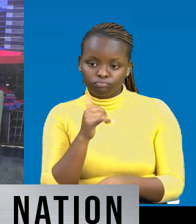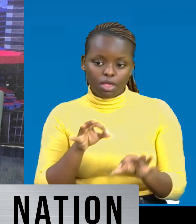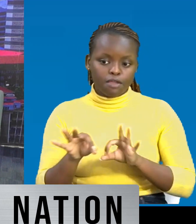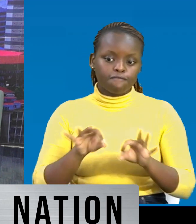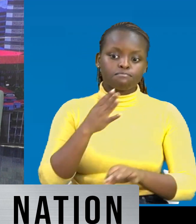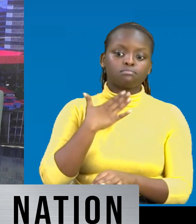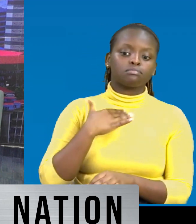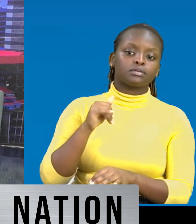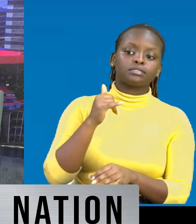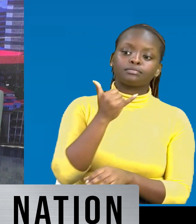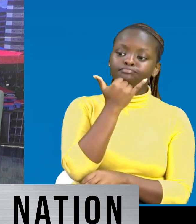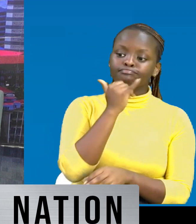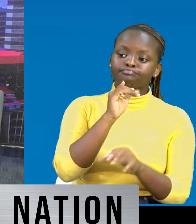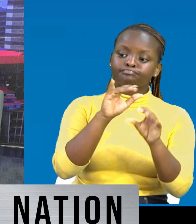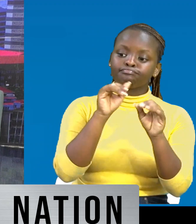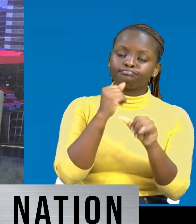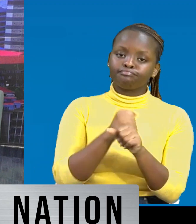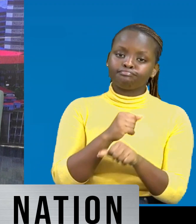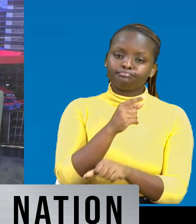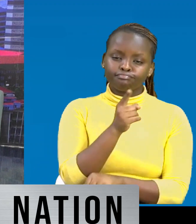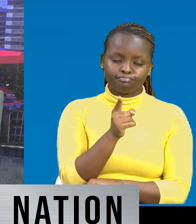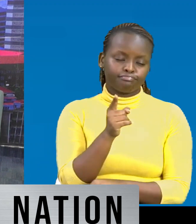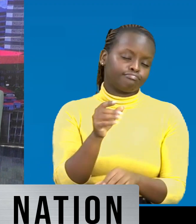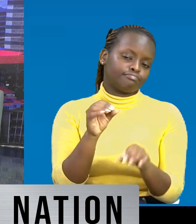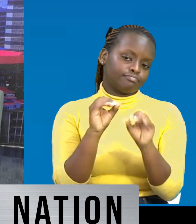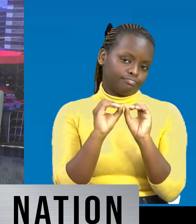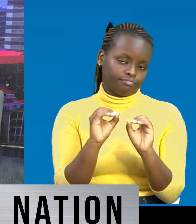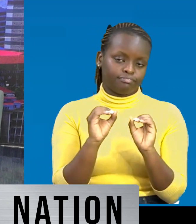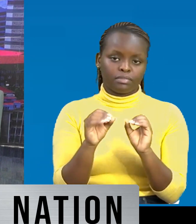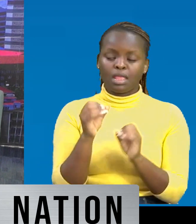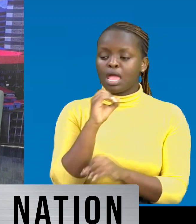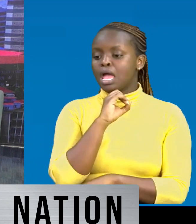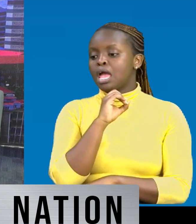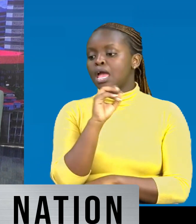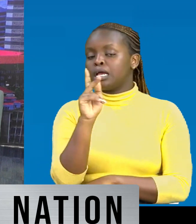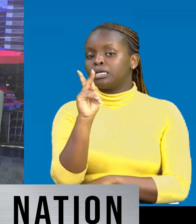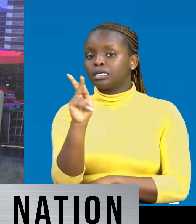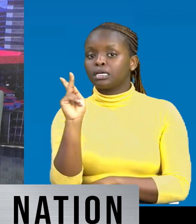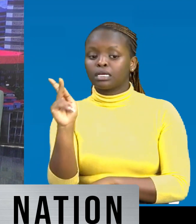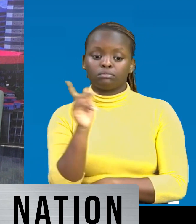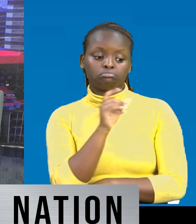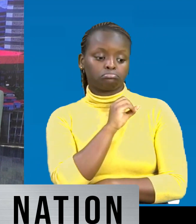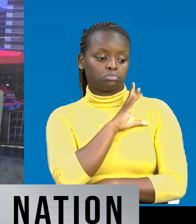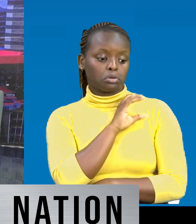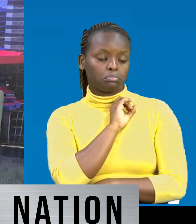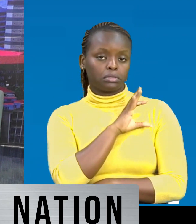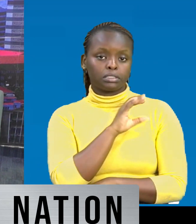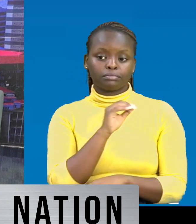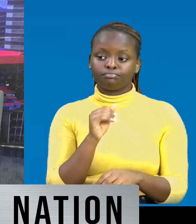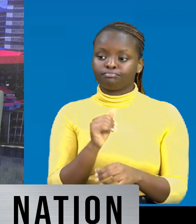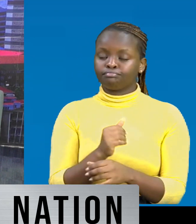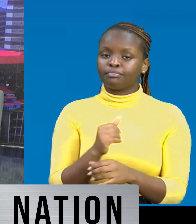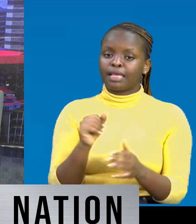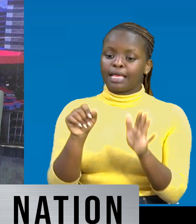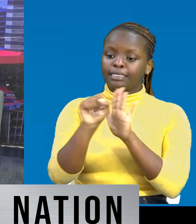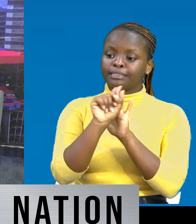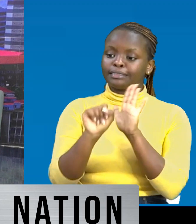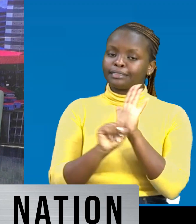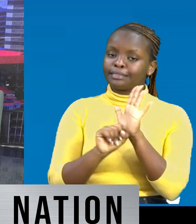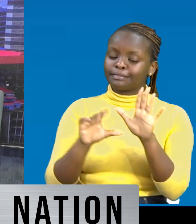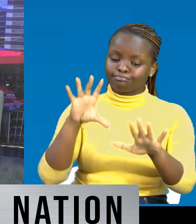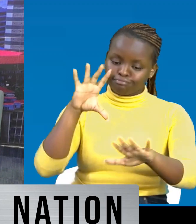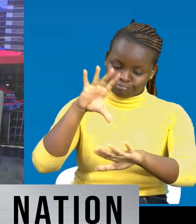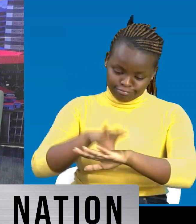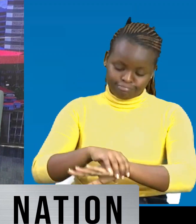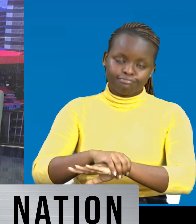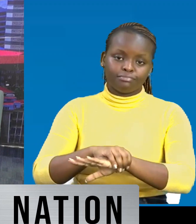The Kenya Kwanza government used to complain and argue about state capture and what have you. If Sylvanus Osoro